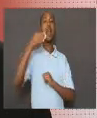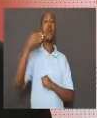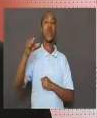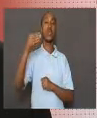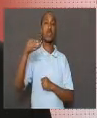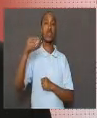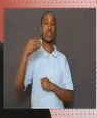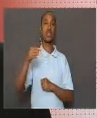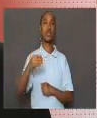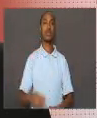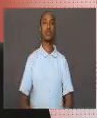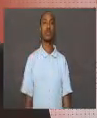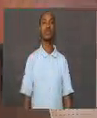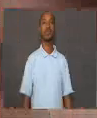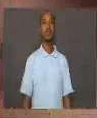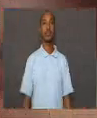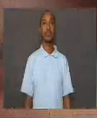aqueous solution.